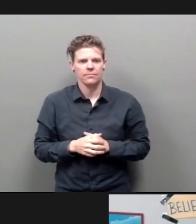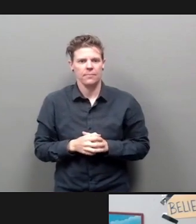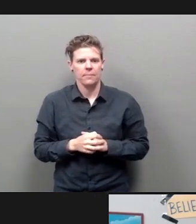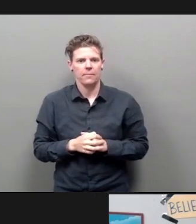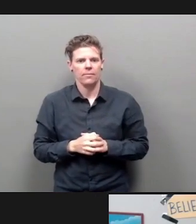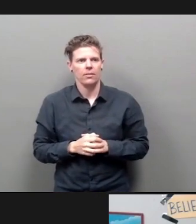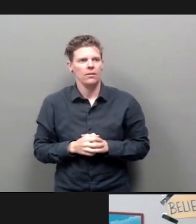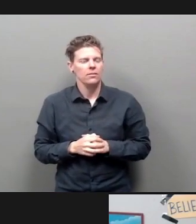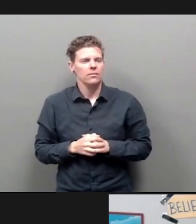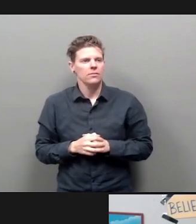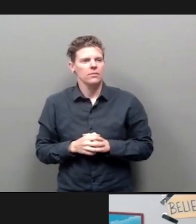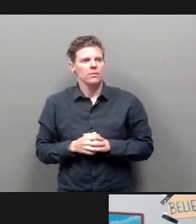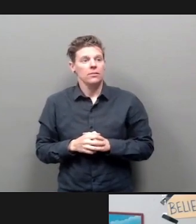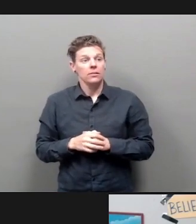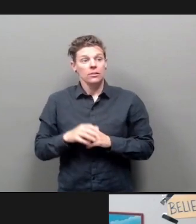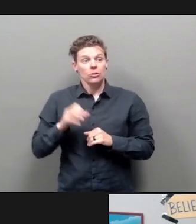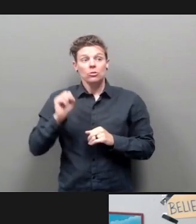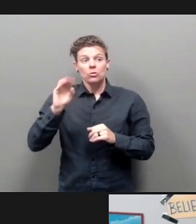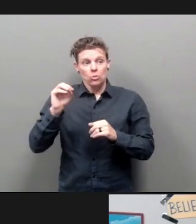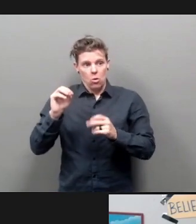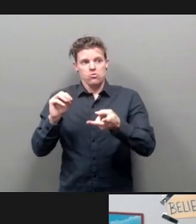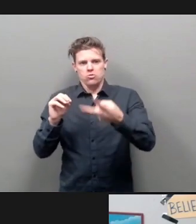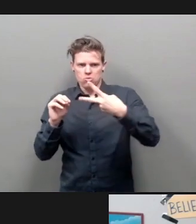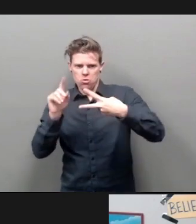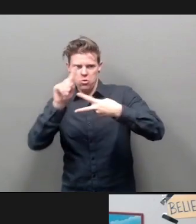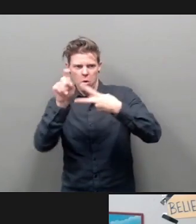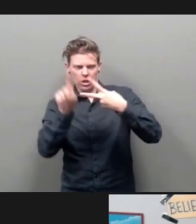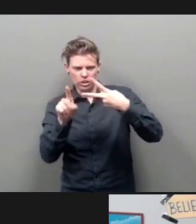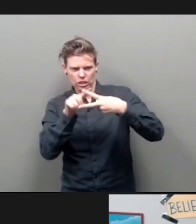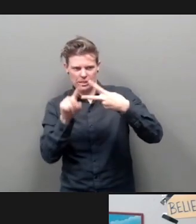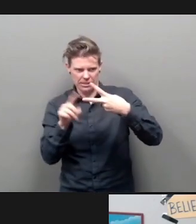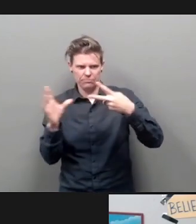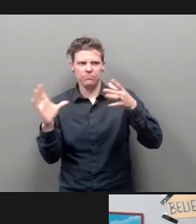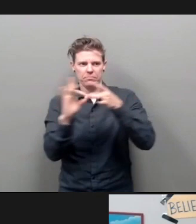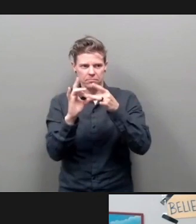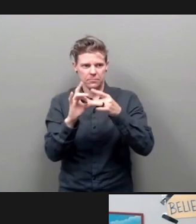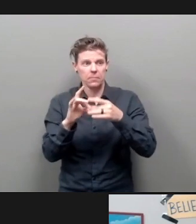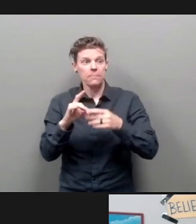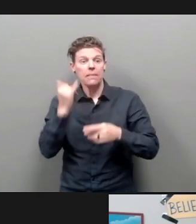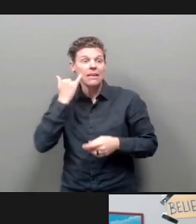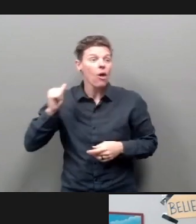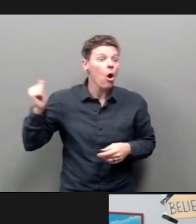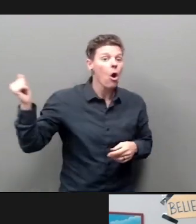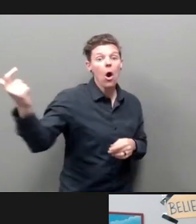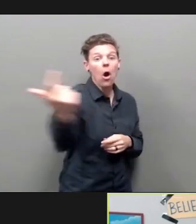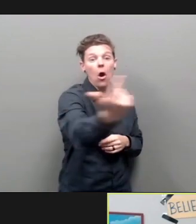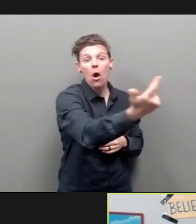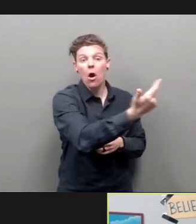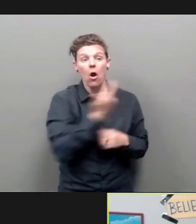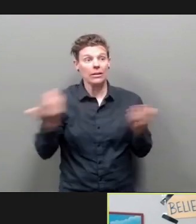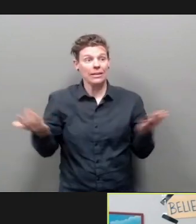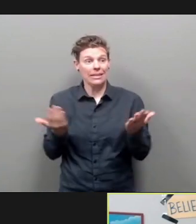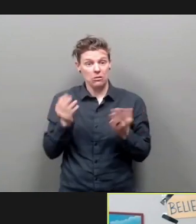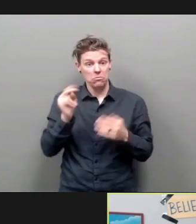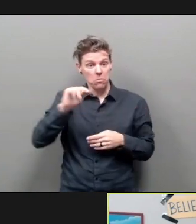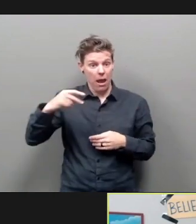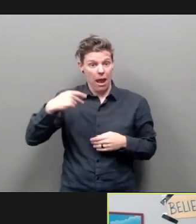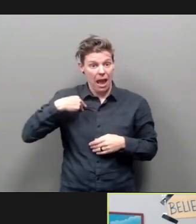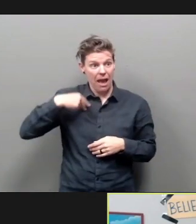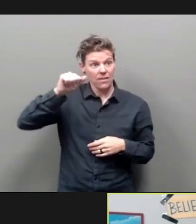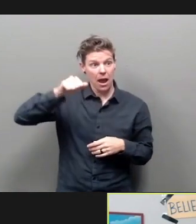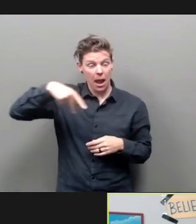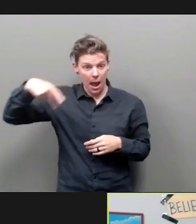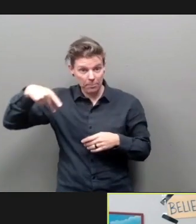questions together. If everyone in New Mexico had the app, we wouldn't have to do any contact tracing. So you get the notification